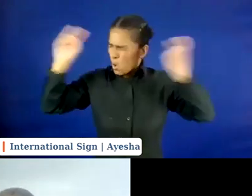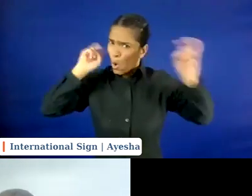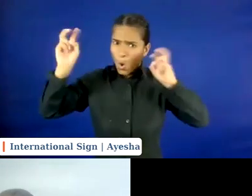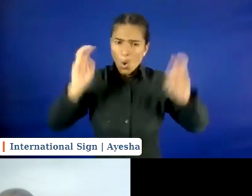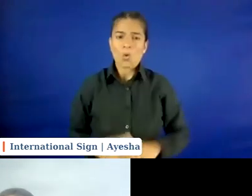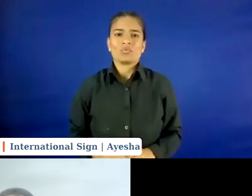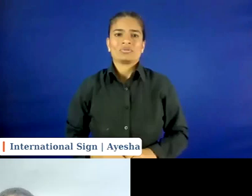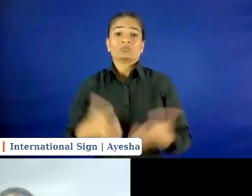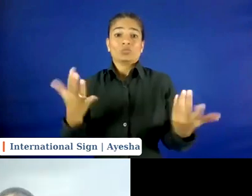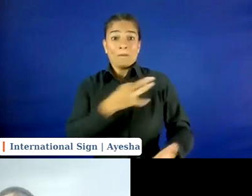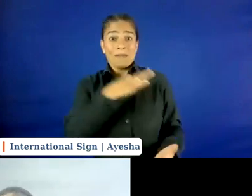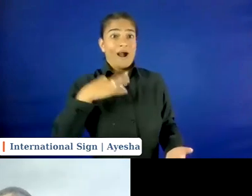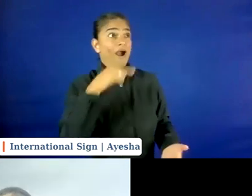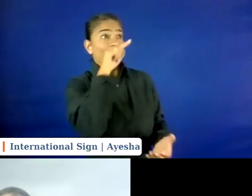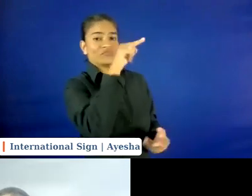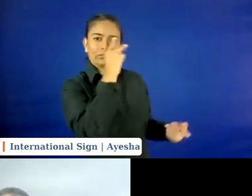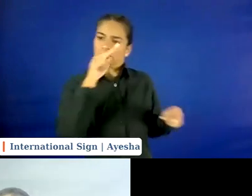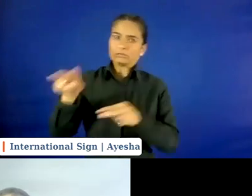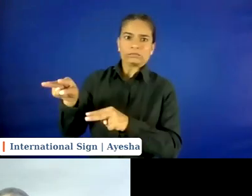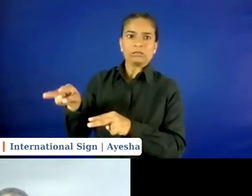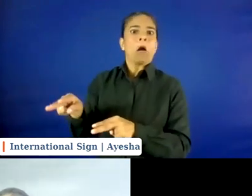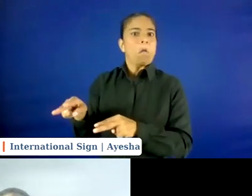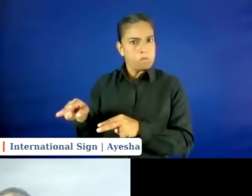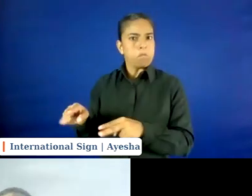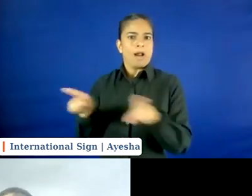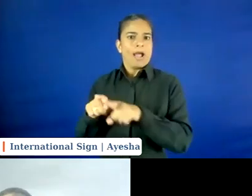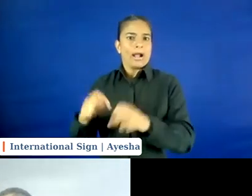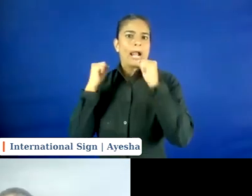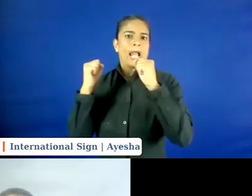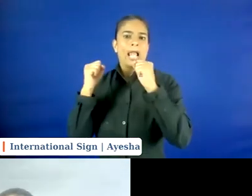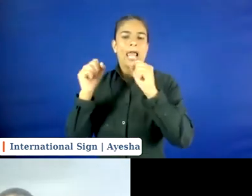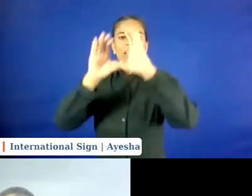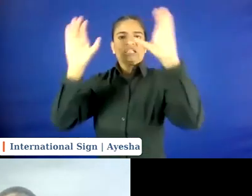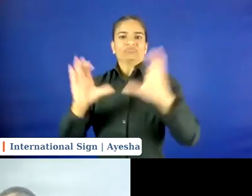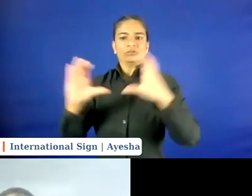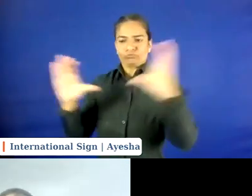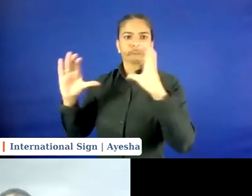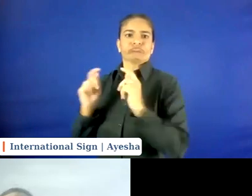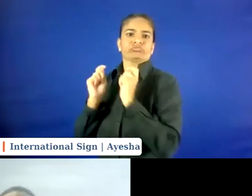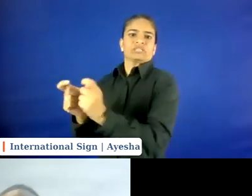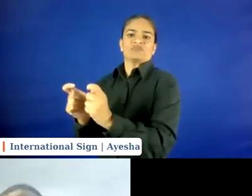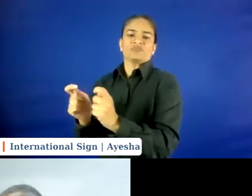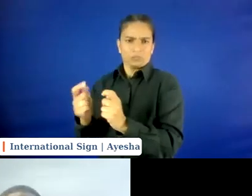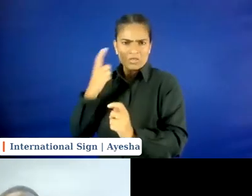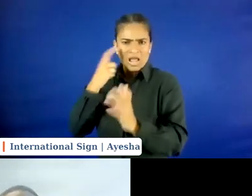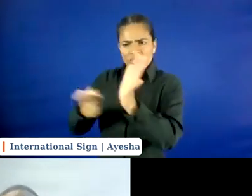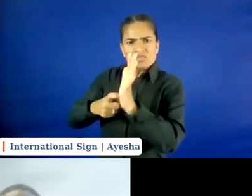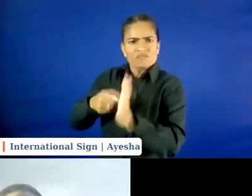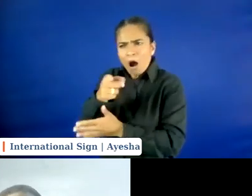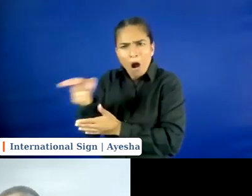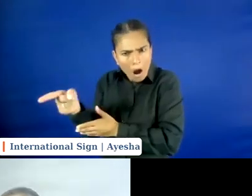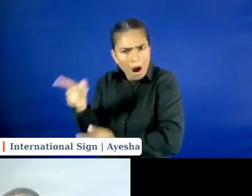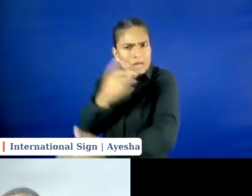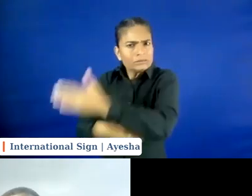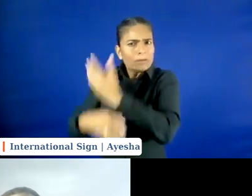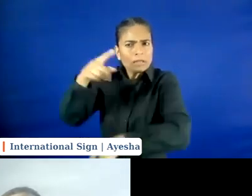seeing that disability certification is giving them an opportunity to identify different types of disabilities that can work